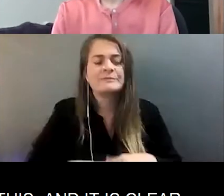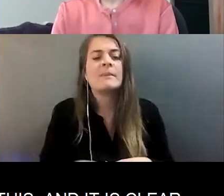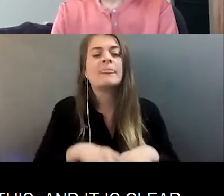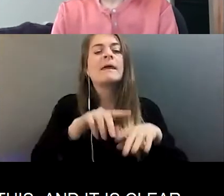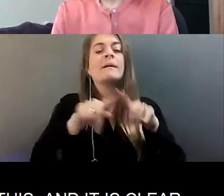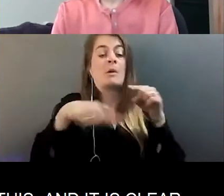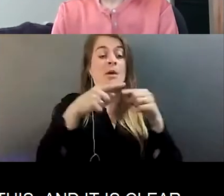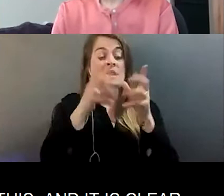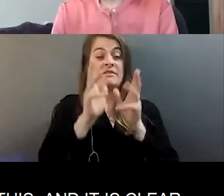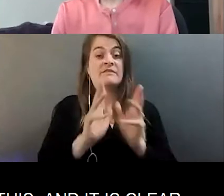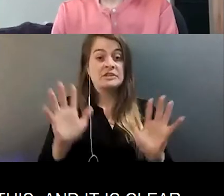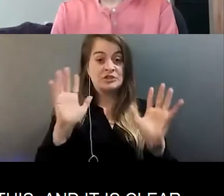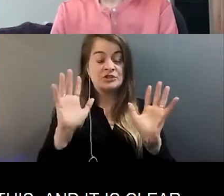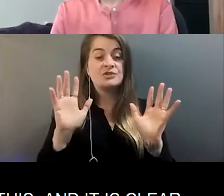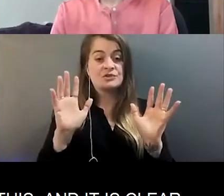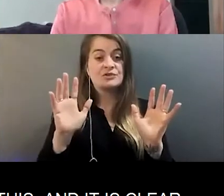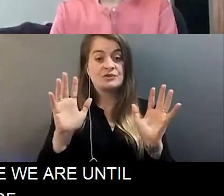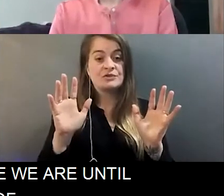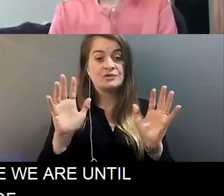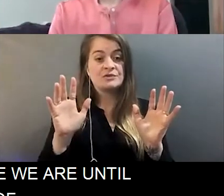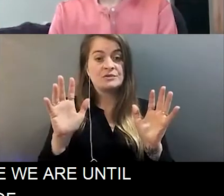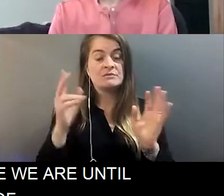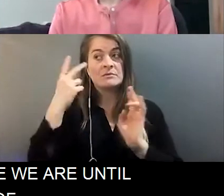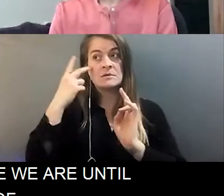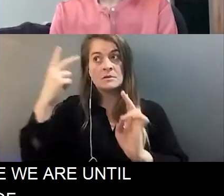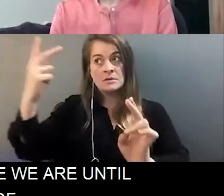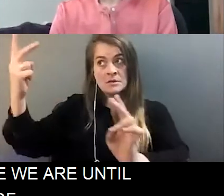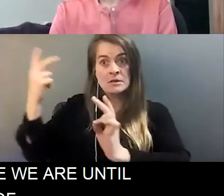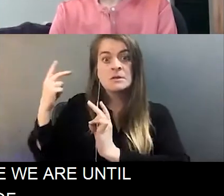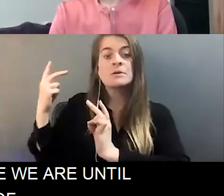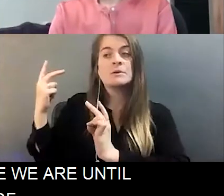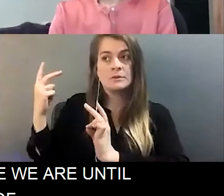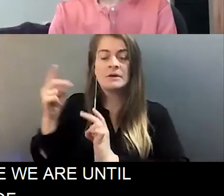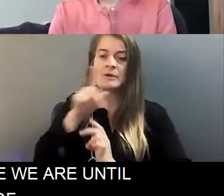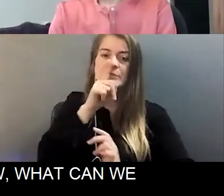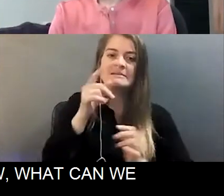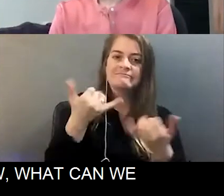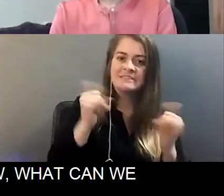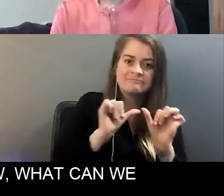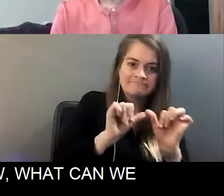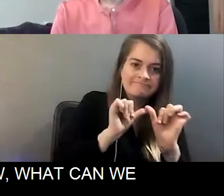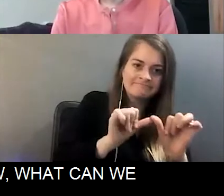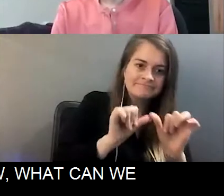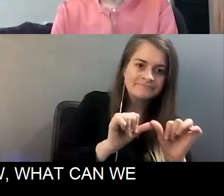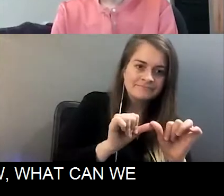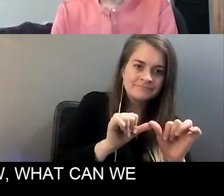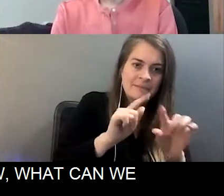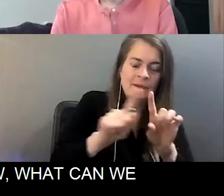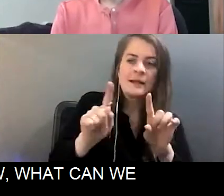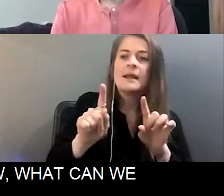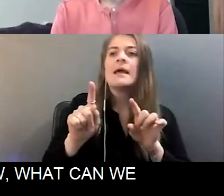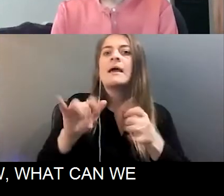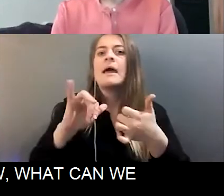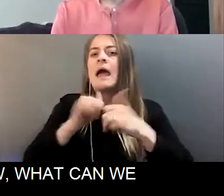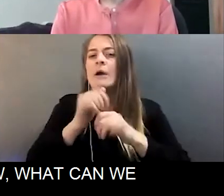side of this, and it is clear in practical terms that we are where we are until we're on the other side of it. So one of the questions, you know, what can we do